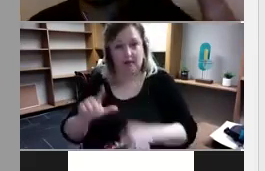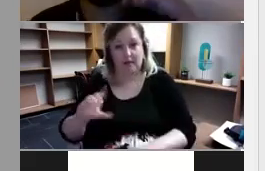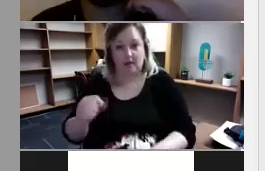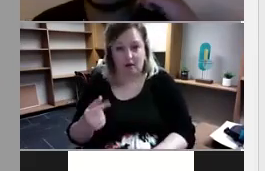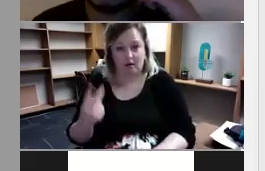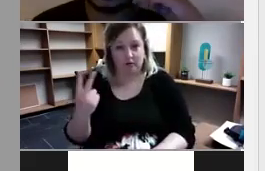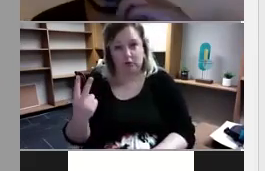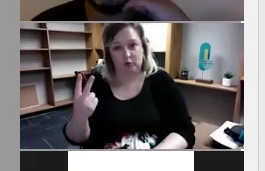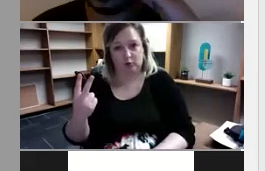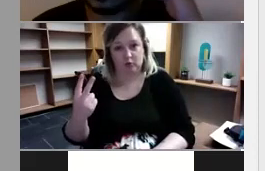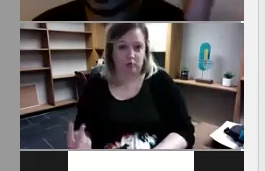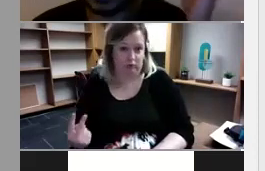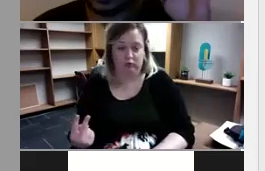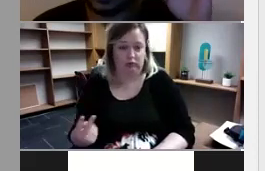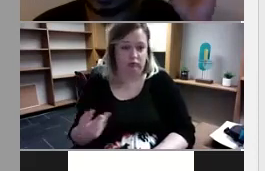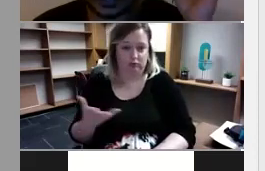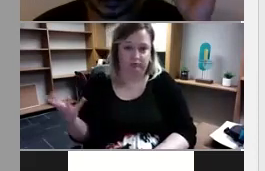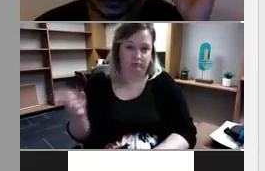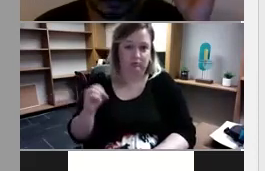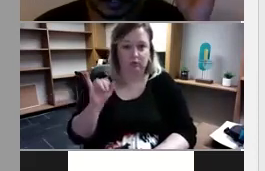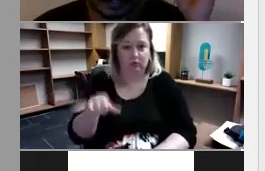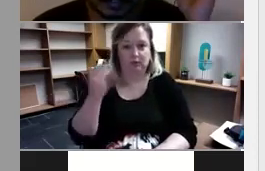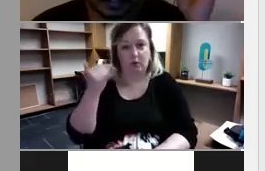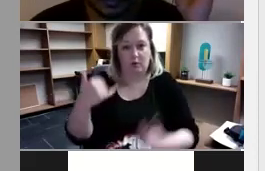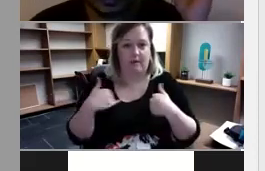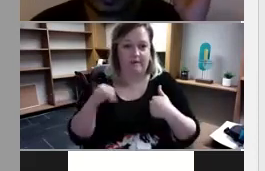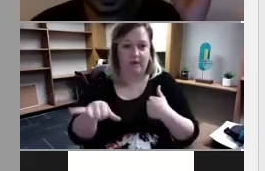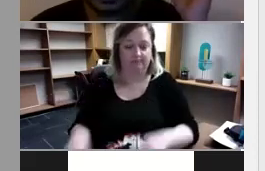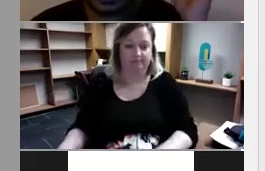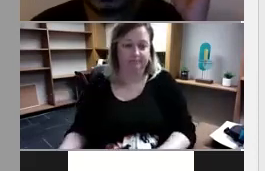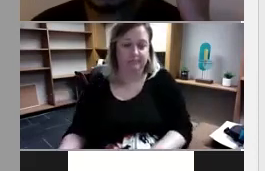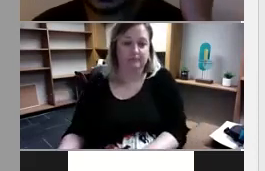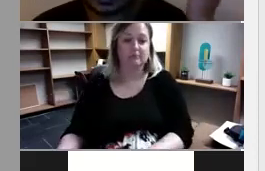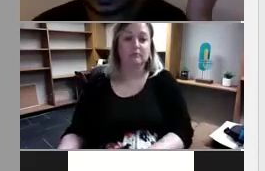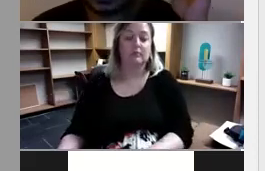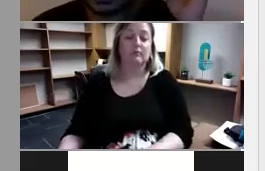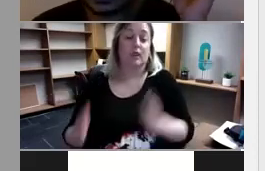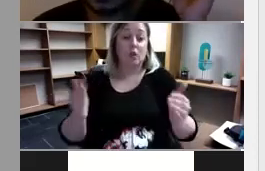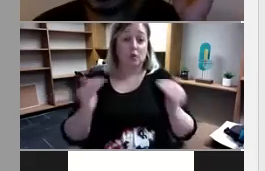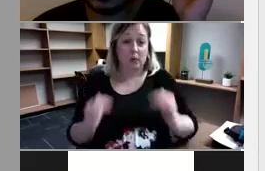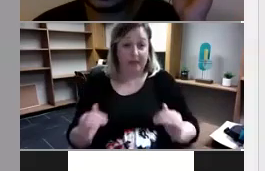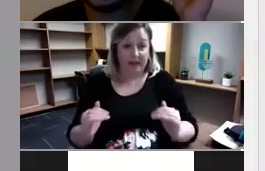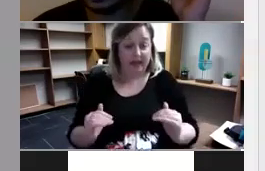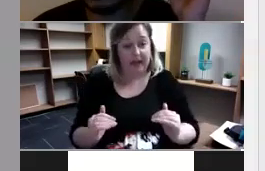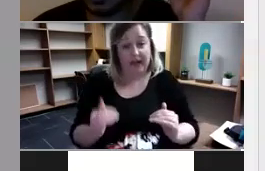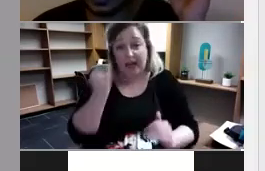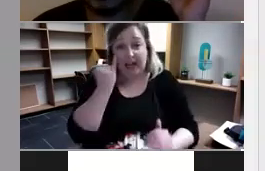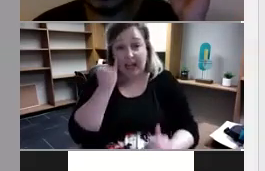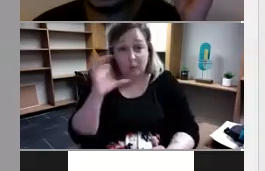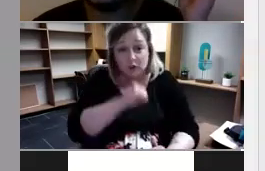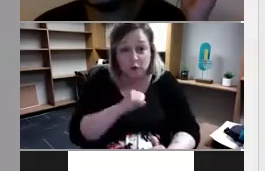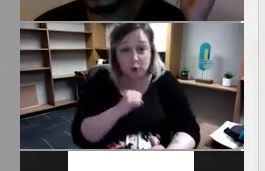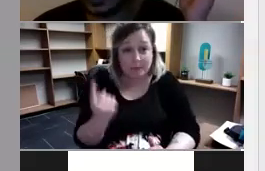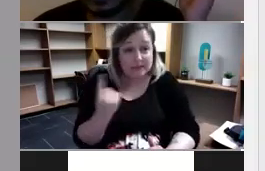something basically divides it out. So we have log of m by 2 plus 1. So we can then, let's assume that s of m equals to t of log